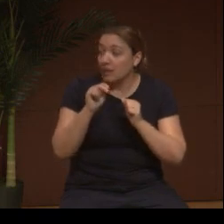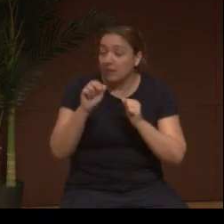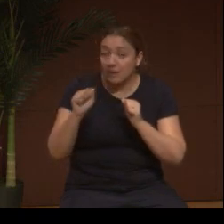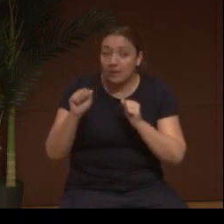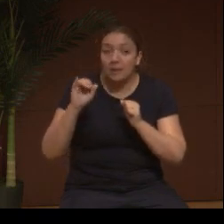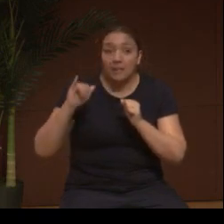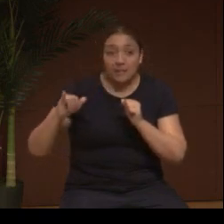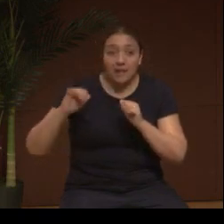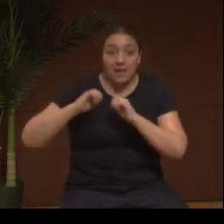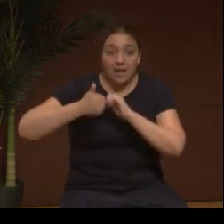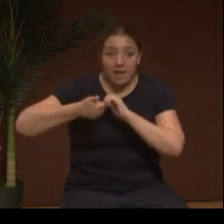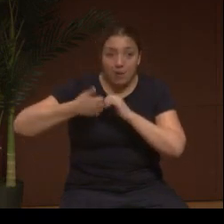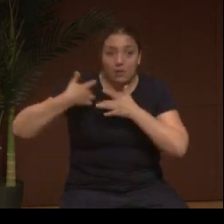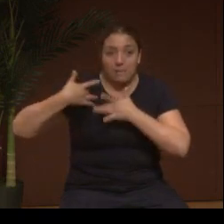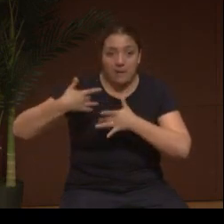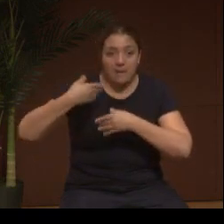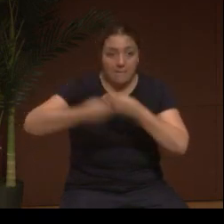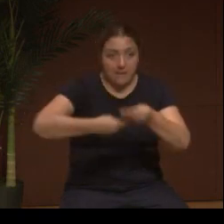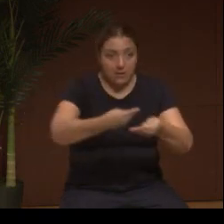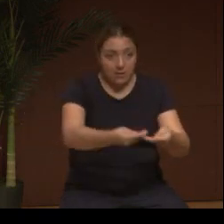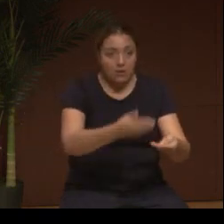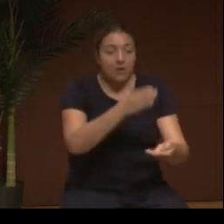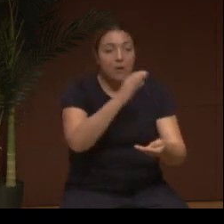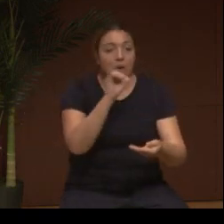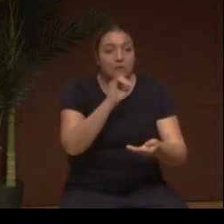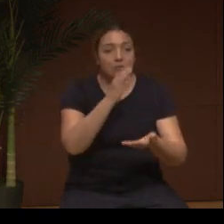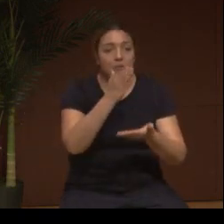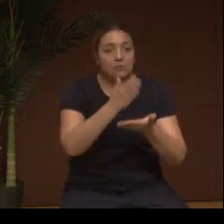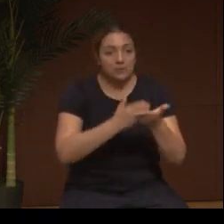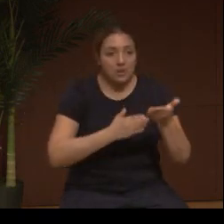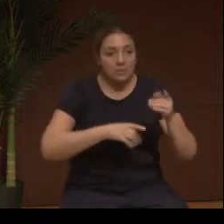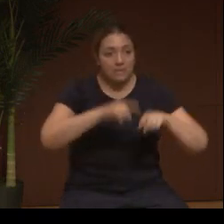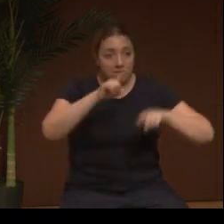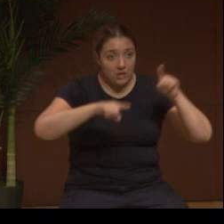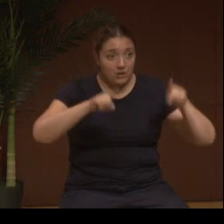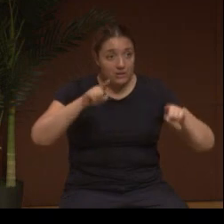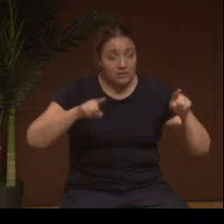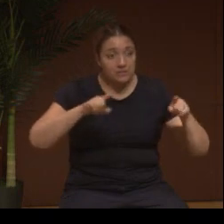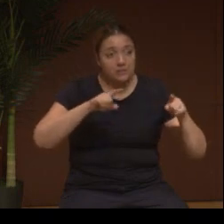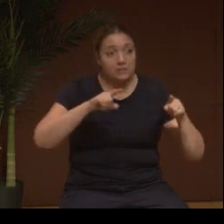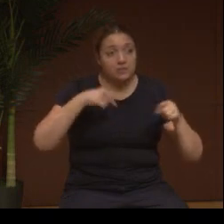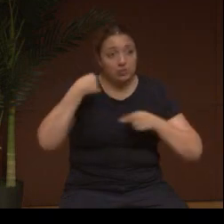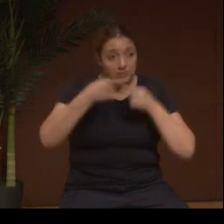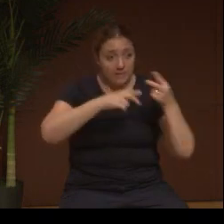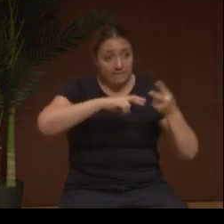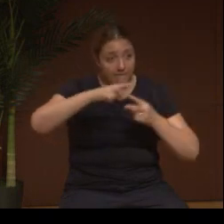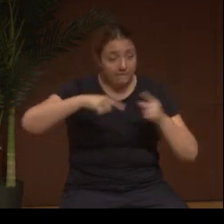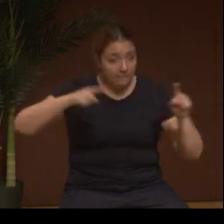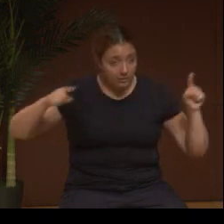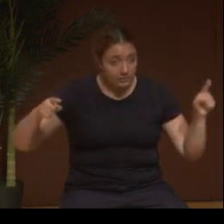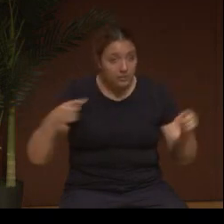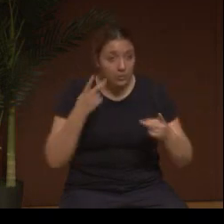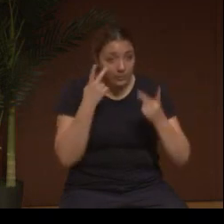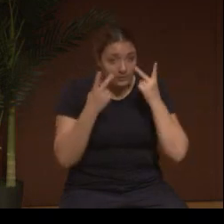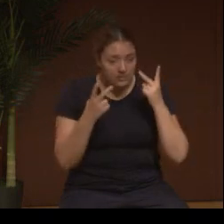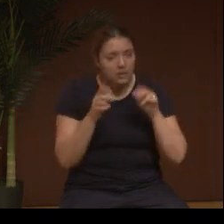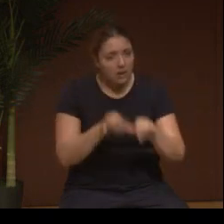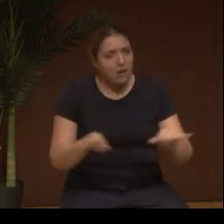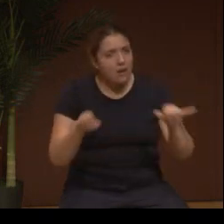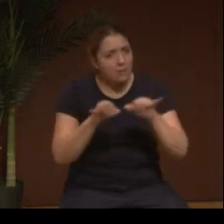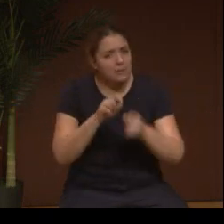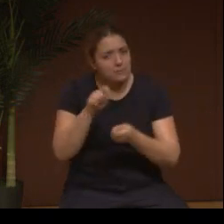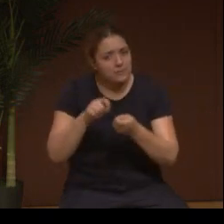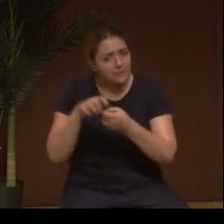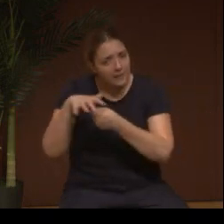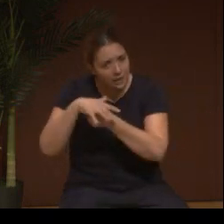pattern, there are also certain genetic variants in it that we can categorize and sort of find that they are common in certain geographic